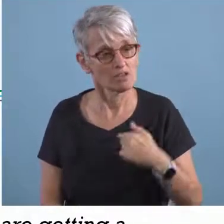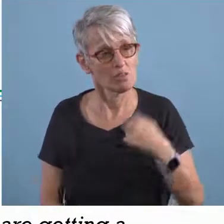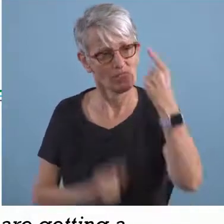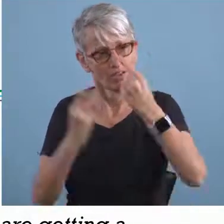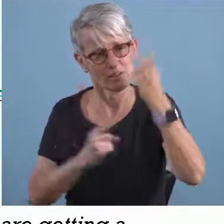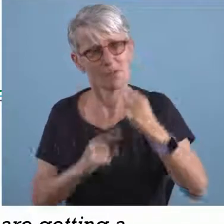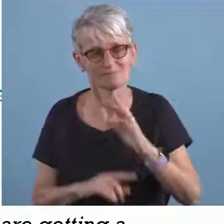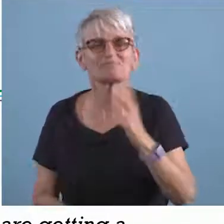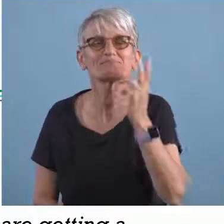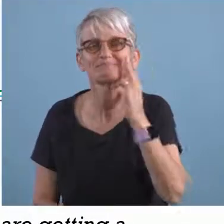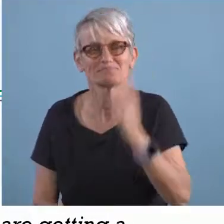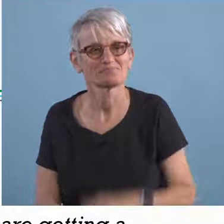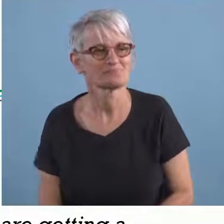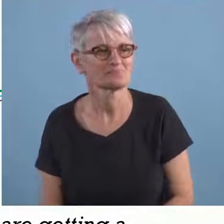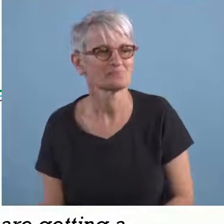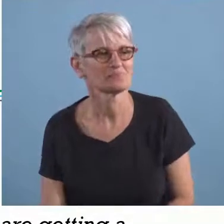We'll see.